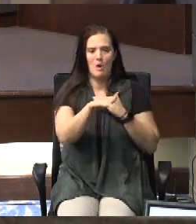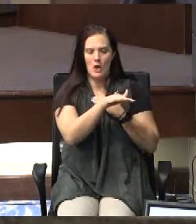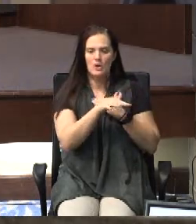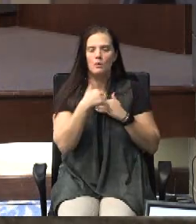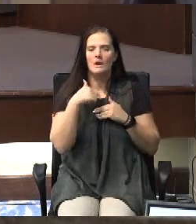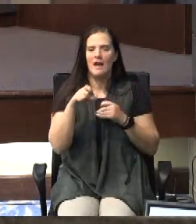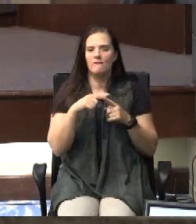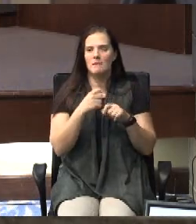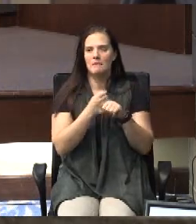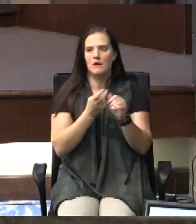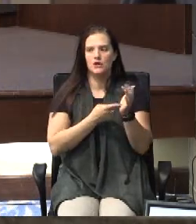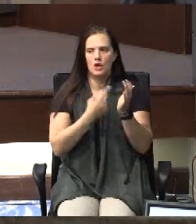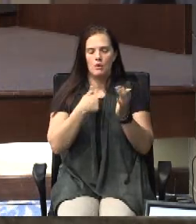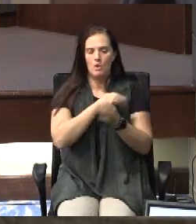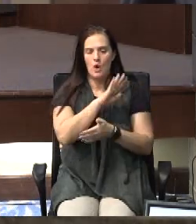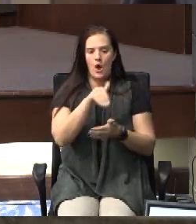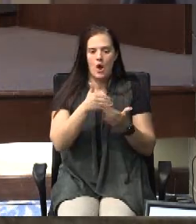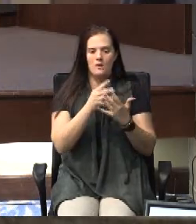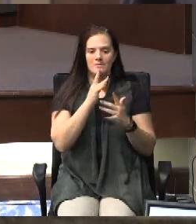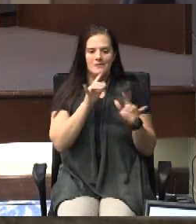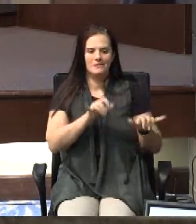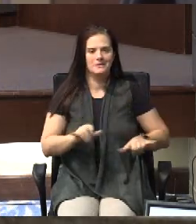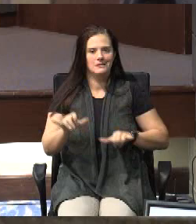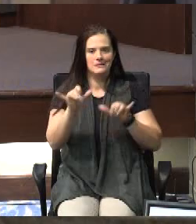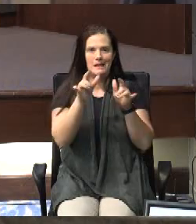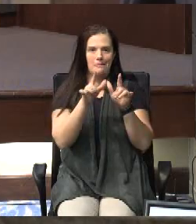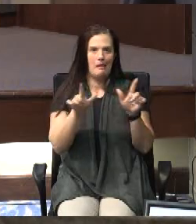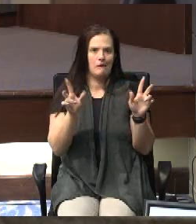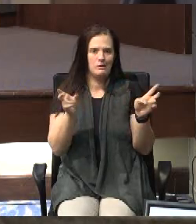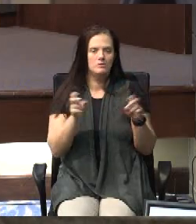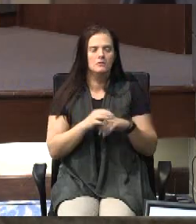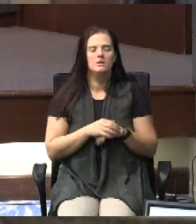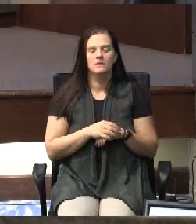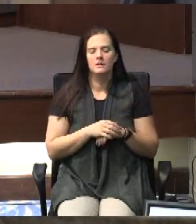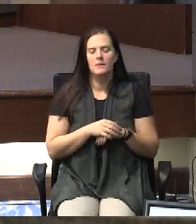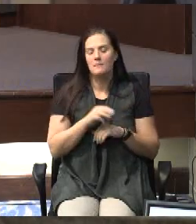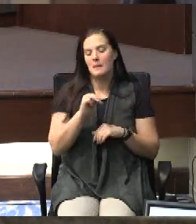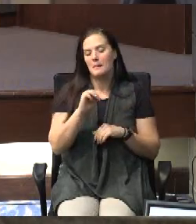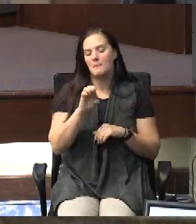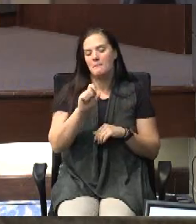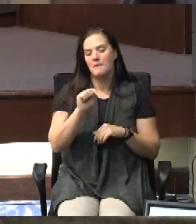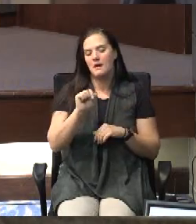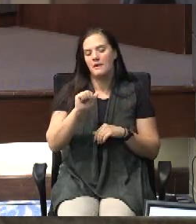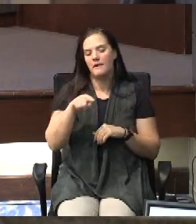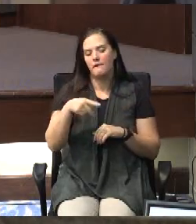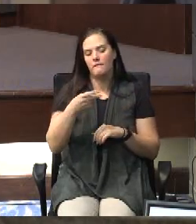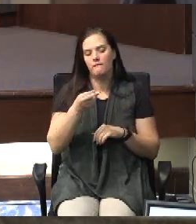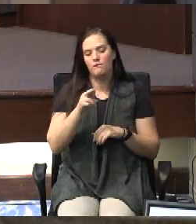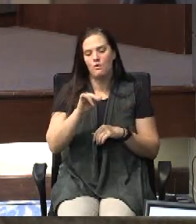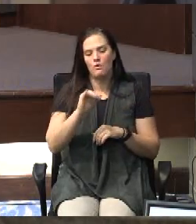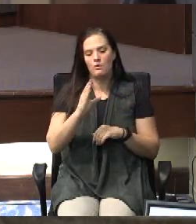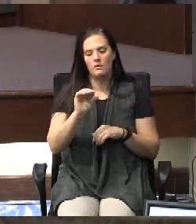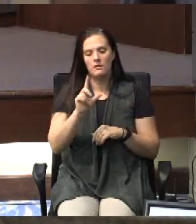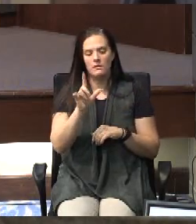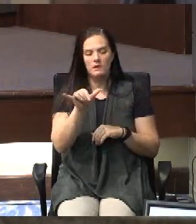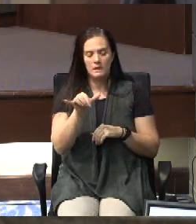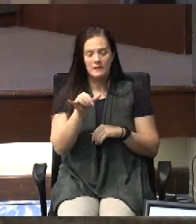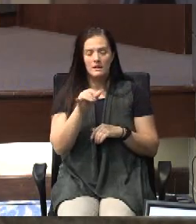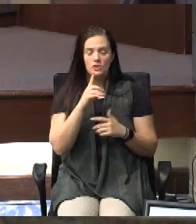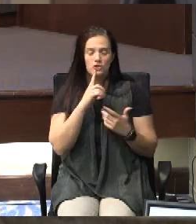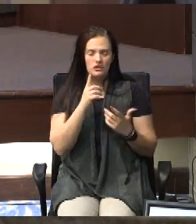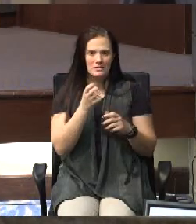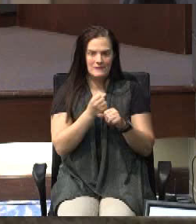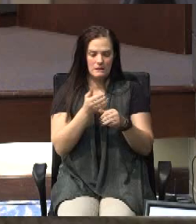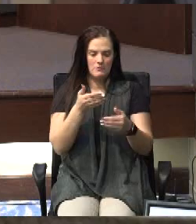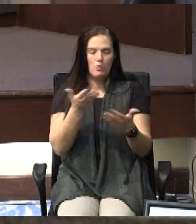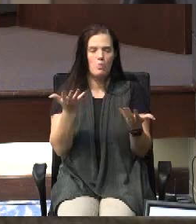so we've got to make sure that we're all speaking the same language, metaphorically, and to get to